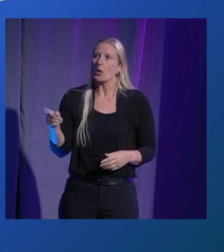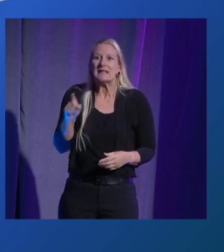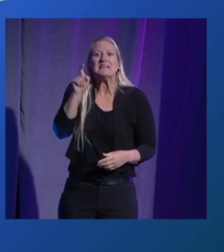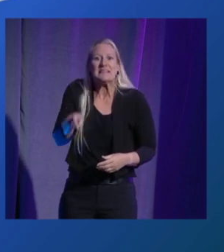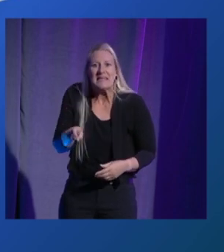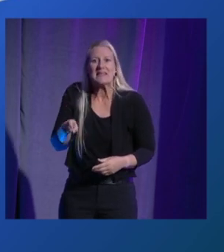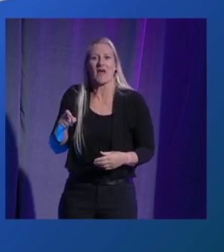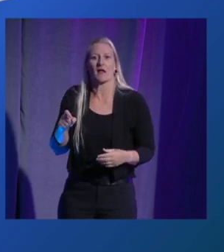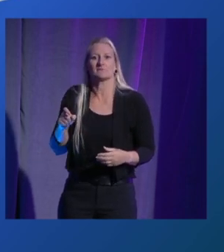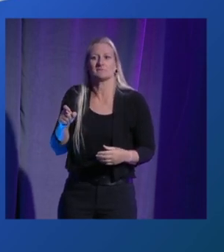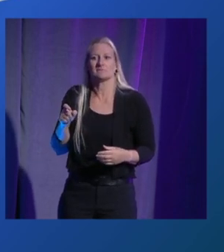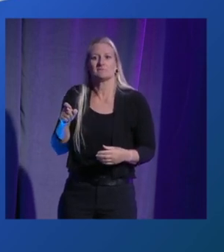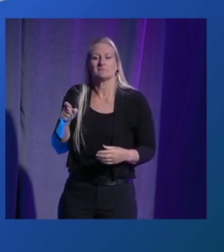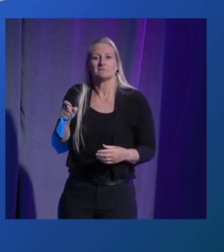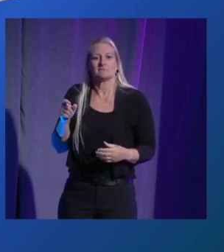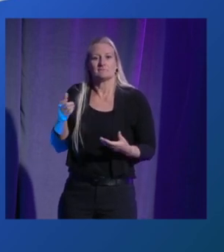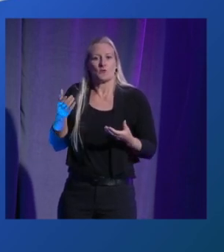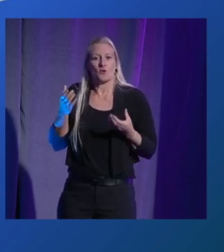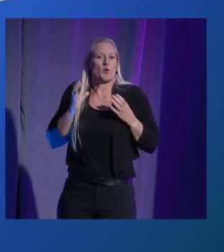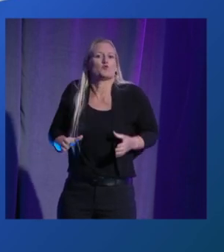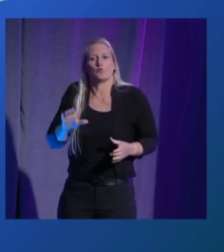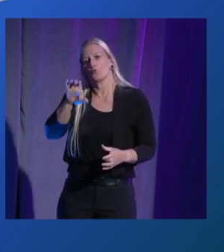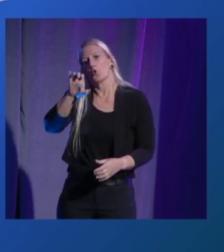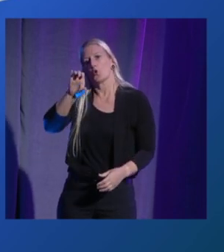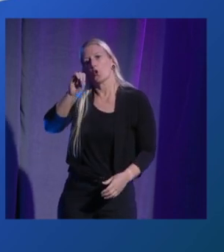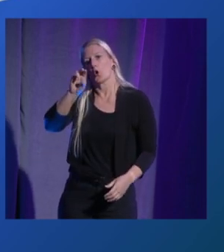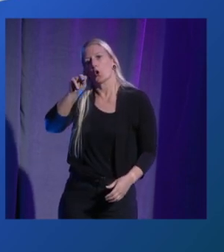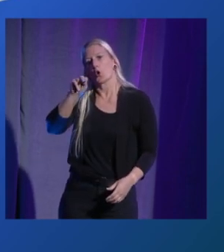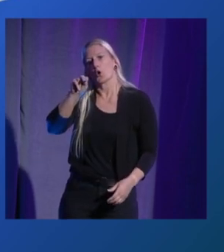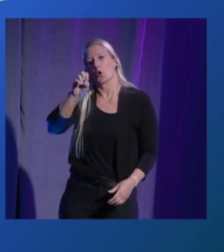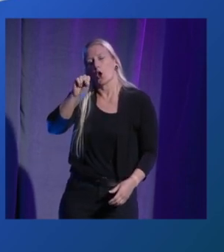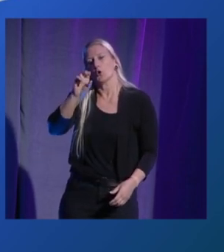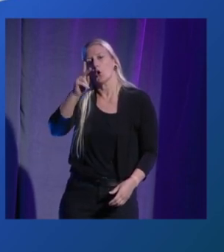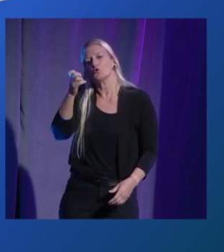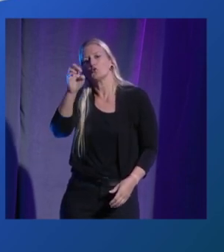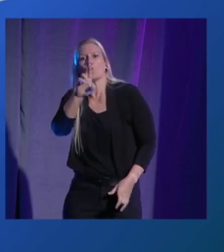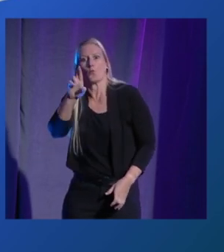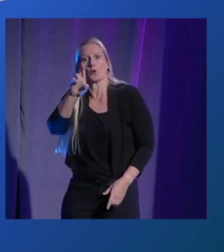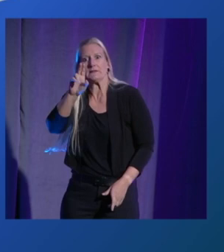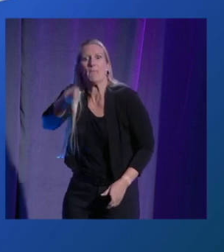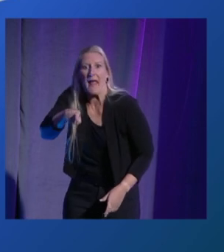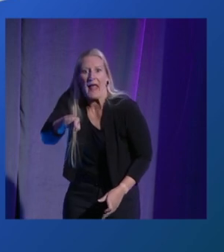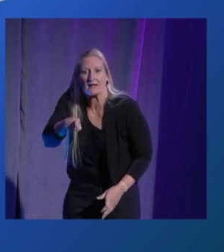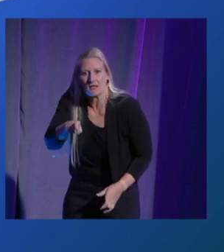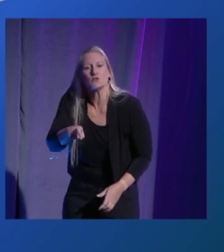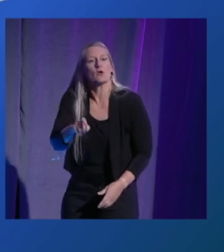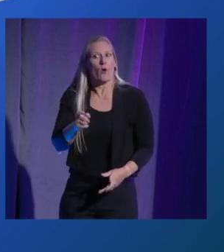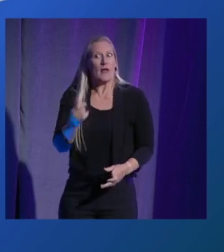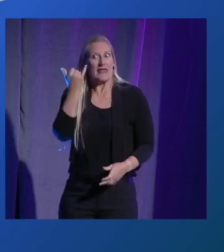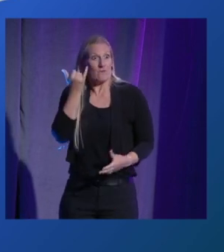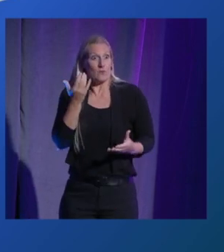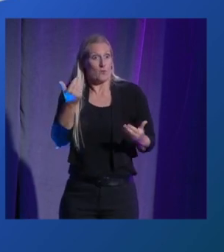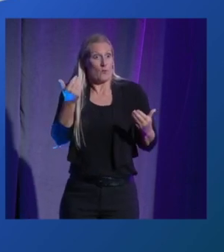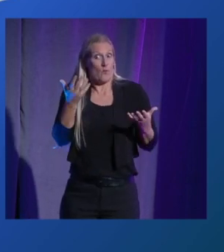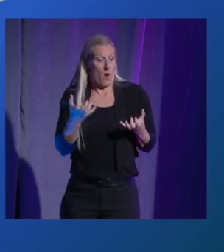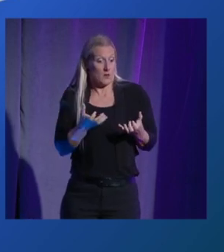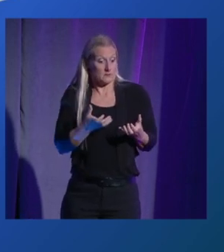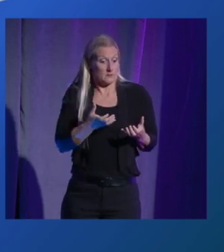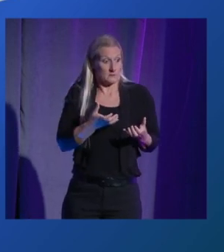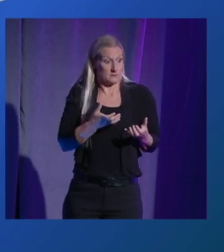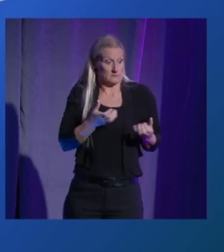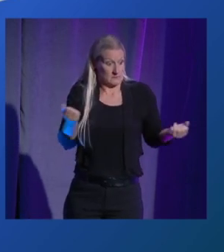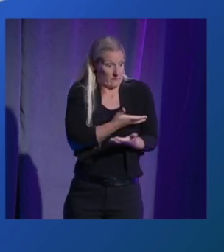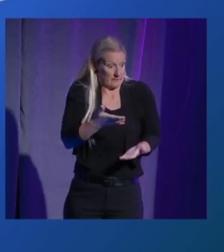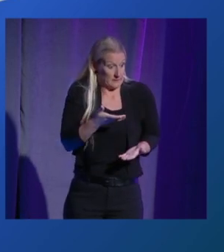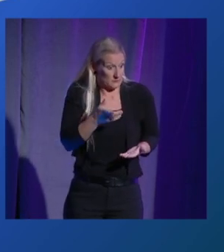it you not only need to need it but to leverage that you have to have the private sector after serving their customers aggressively cuz that's how you